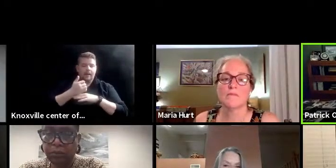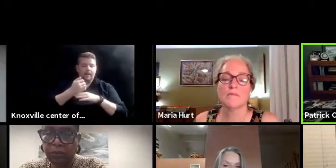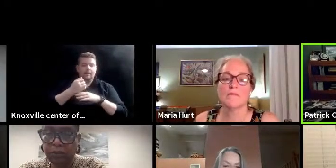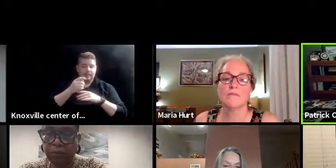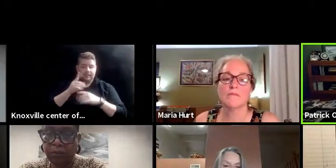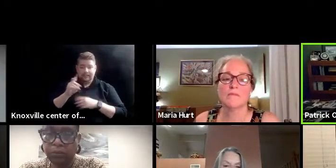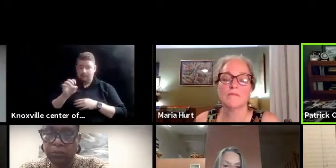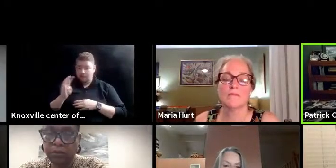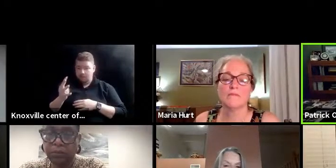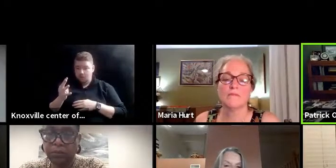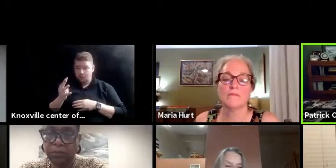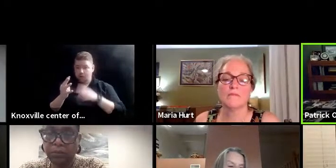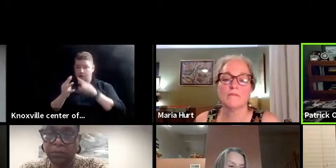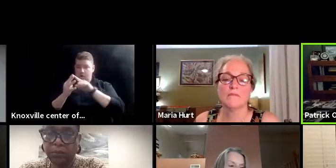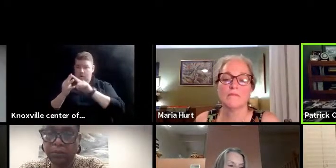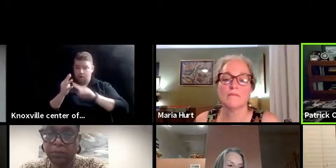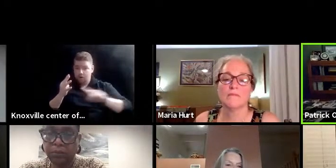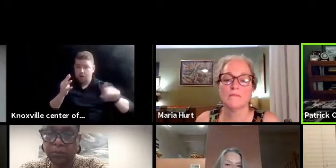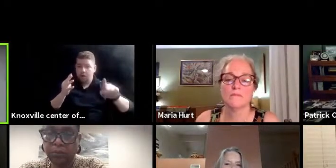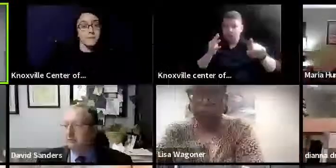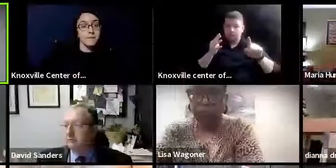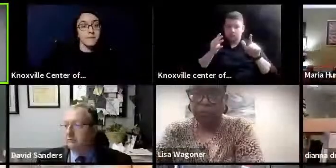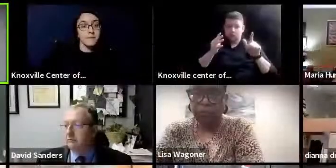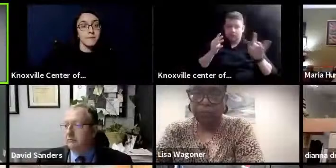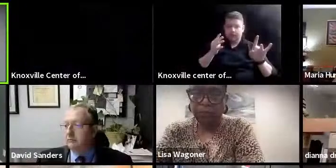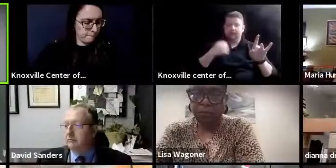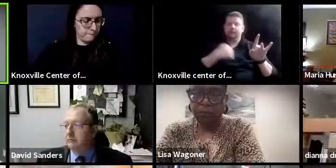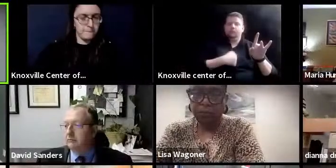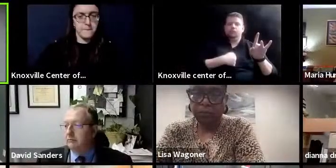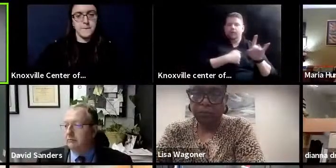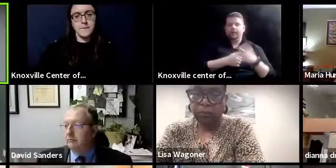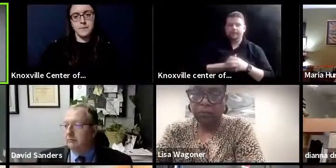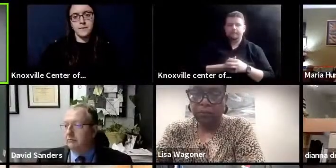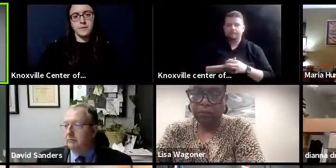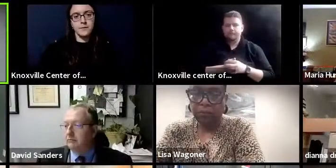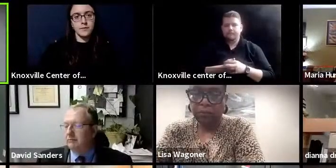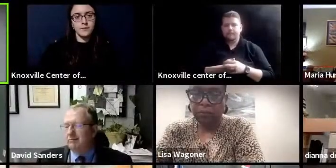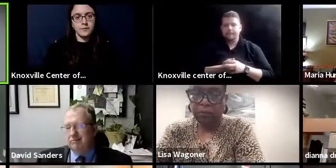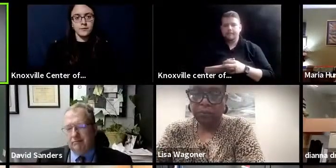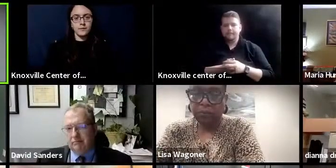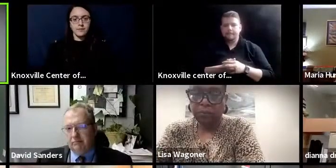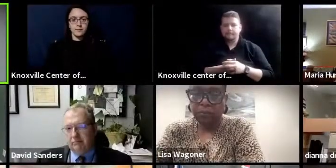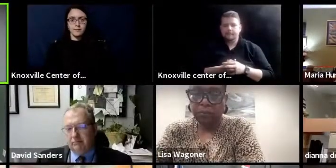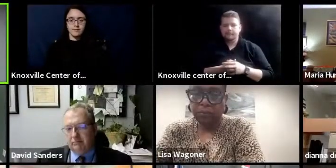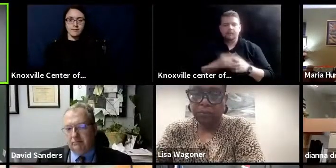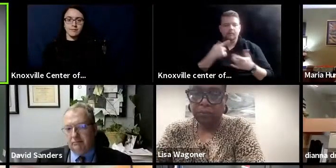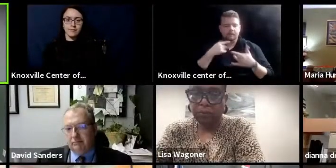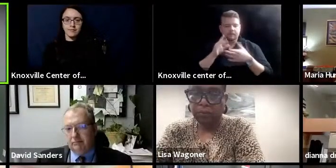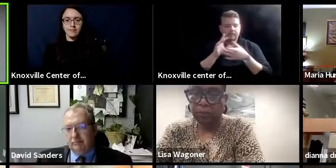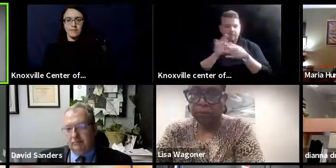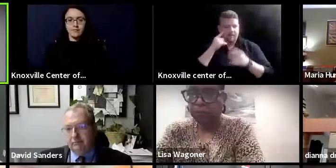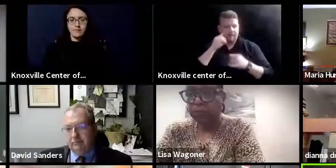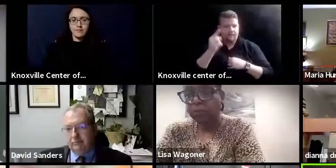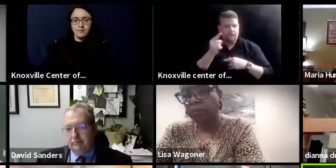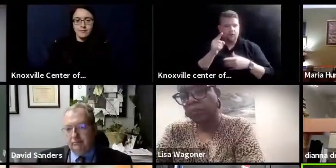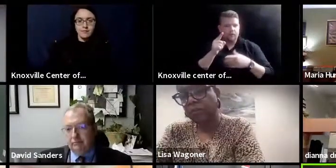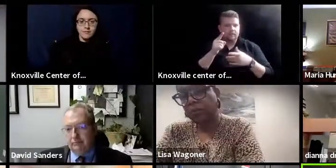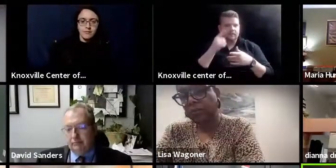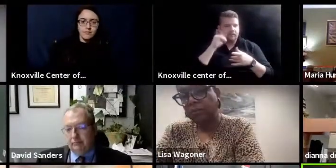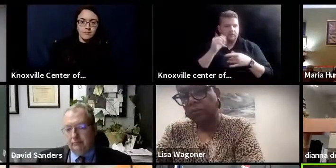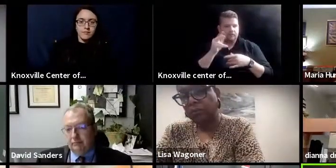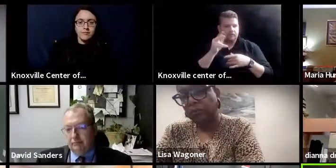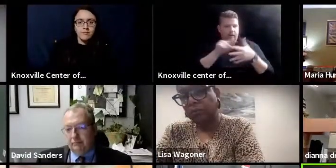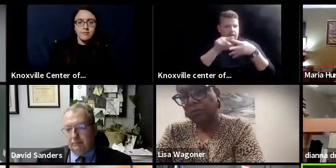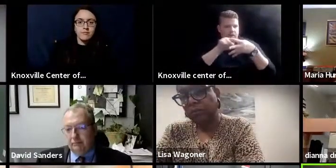then you're doing 28. Okay, sorry. Yeah, we take it out to the 1st of